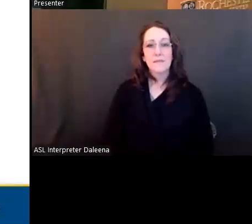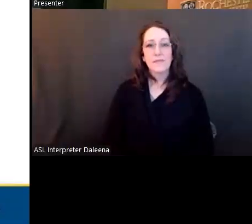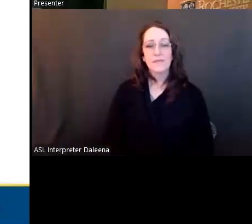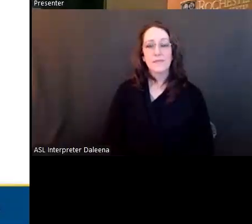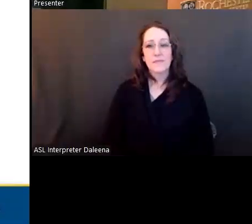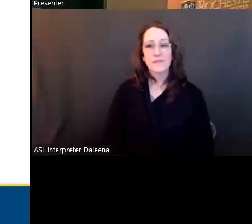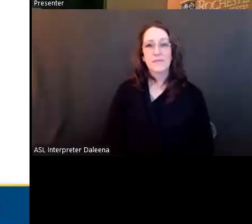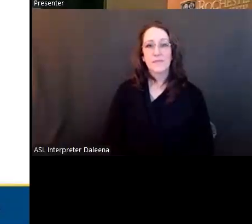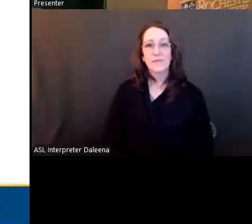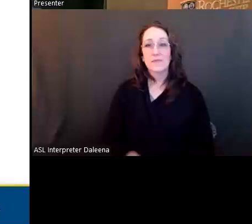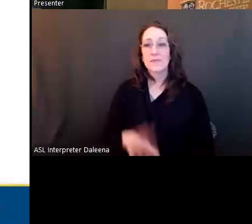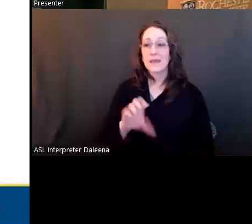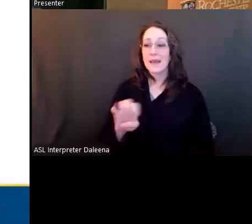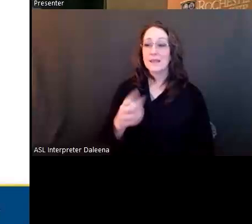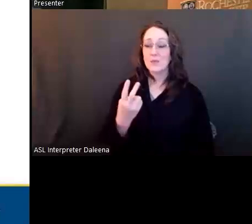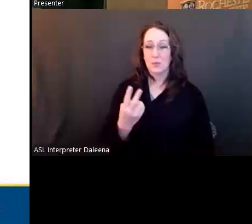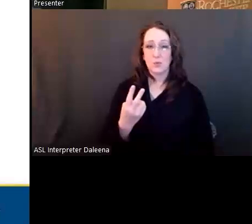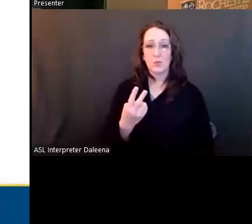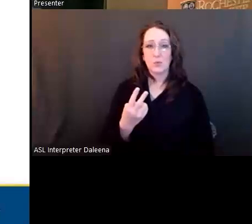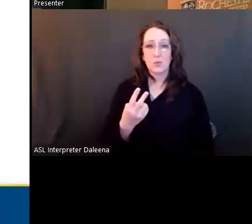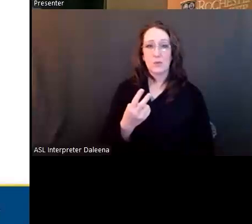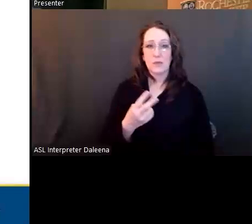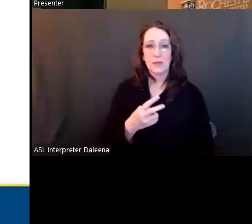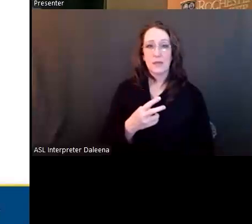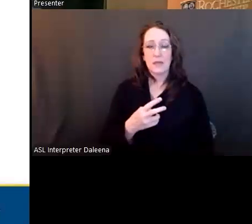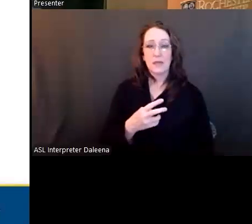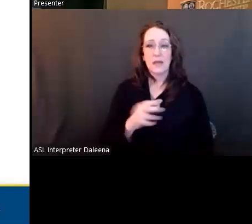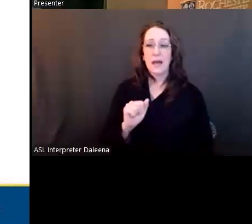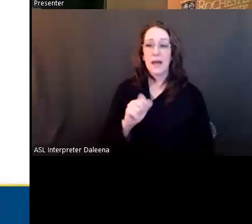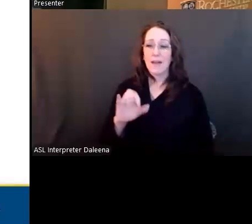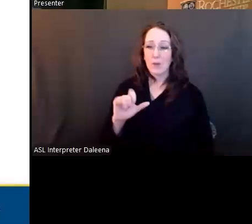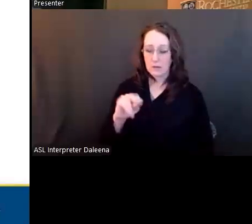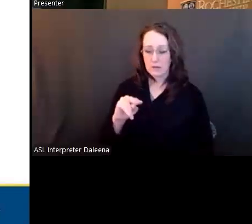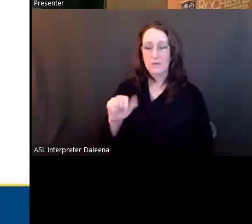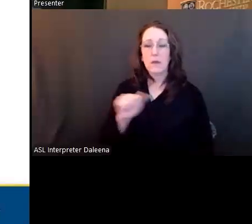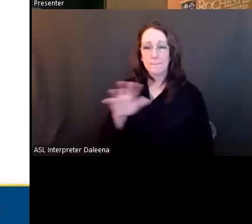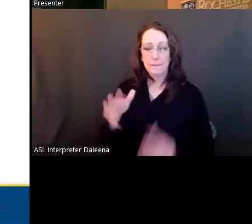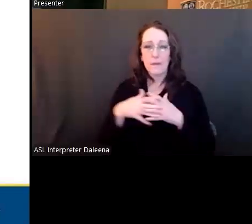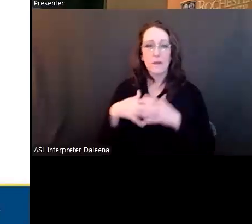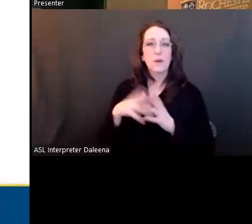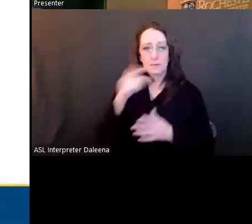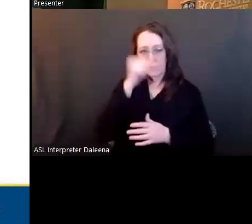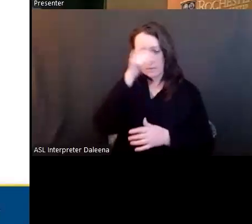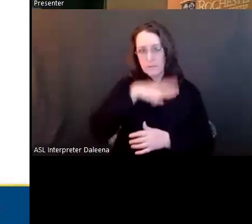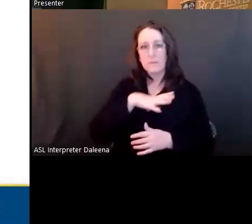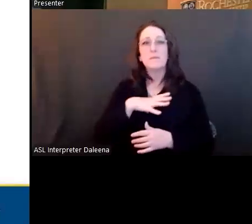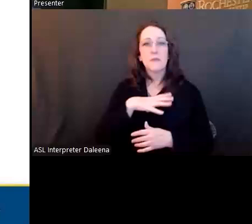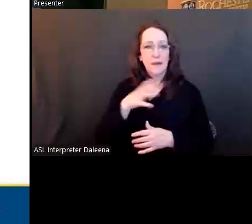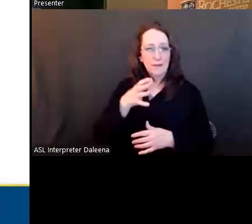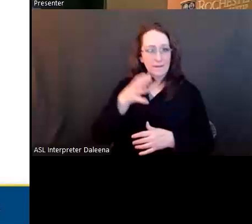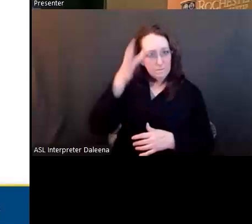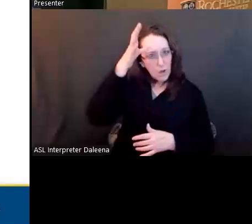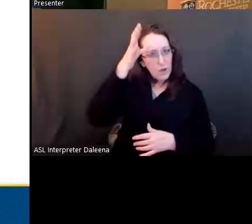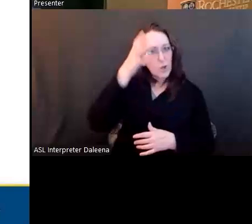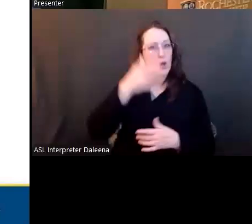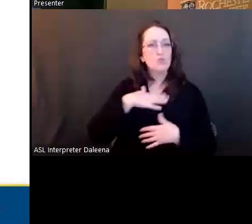All right, so case 2 is an African-American male in his late 20s who's a father to a son in grade school and enjoys traveling.